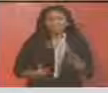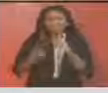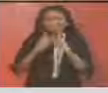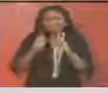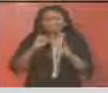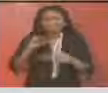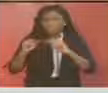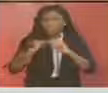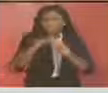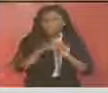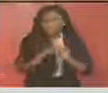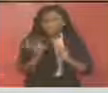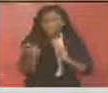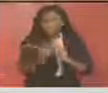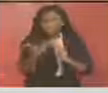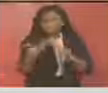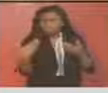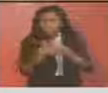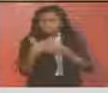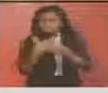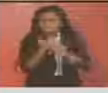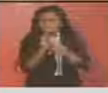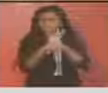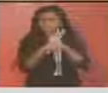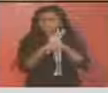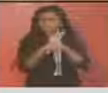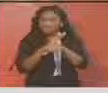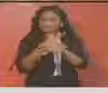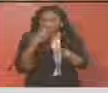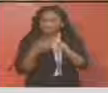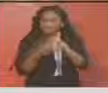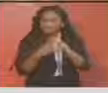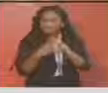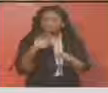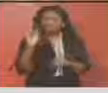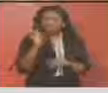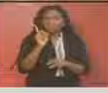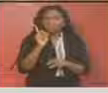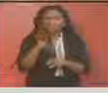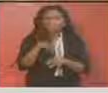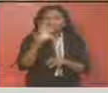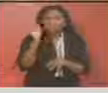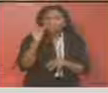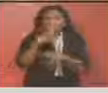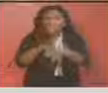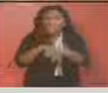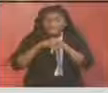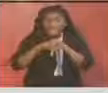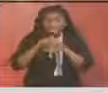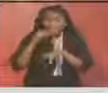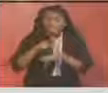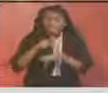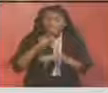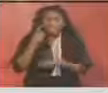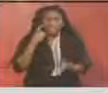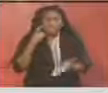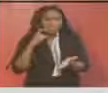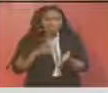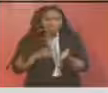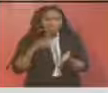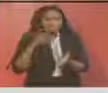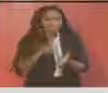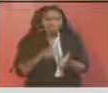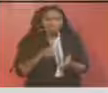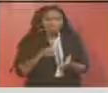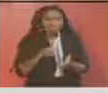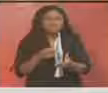concern, B117, which was first detected in the UK, it is most notable for being at least